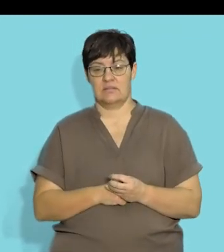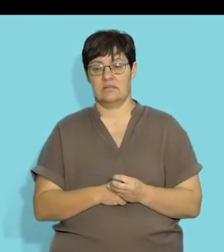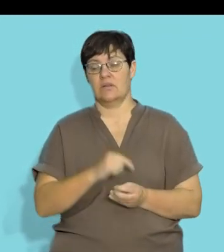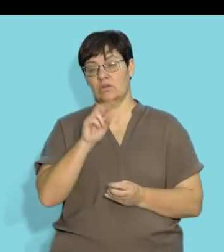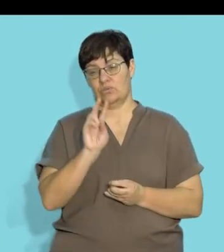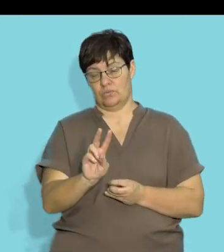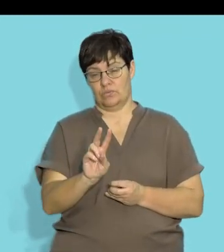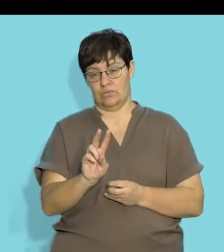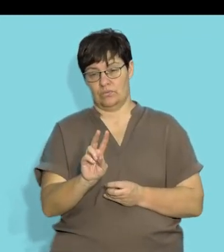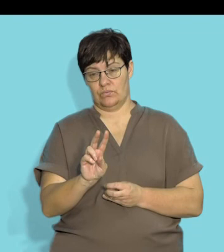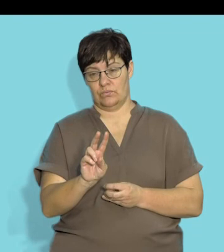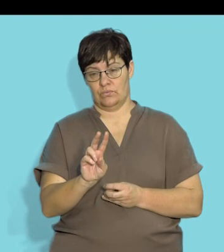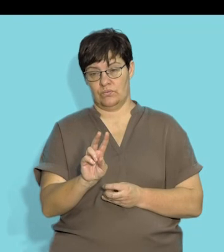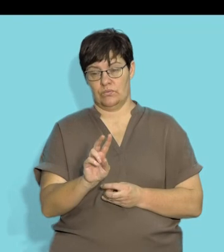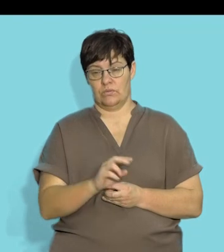2